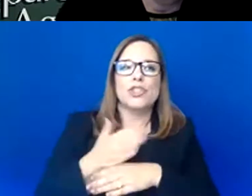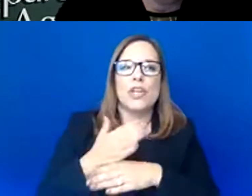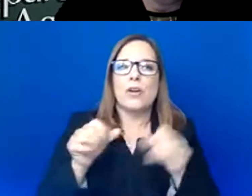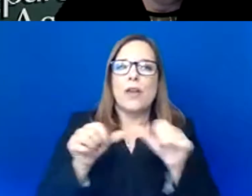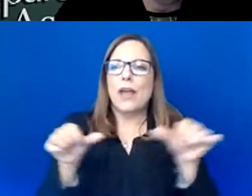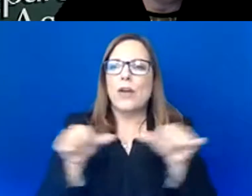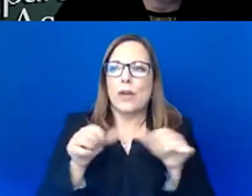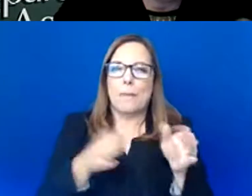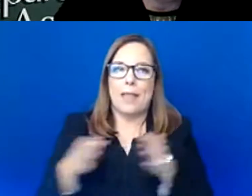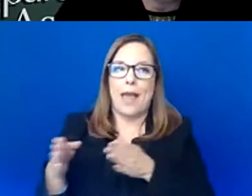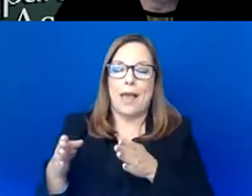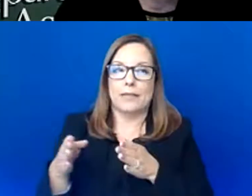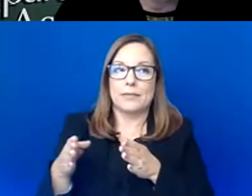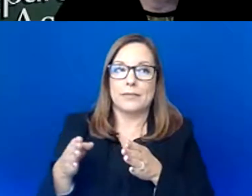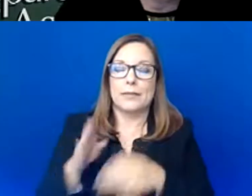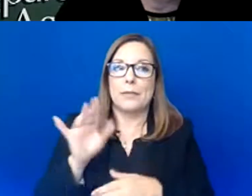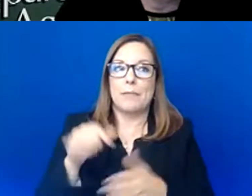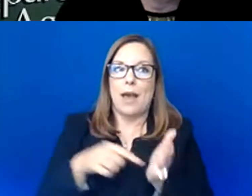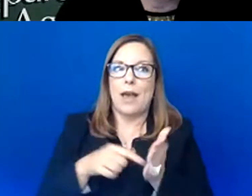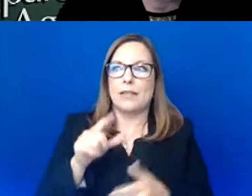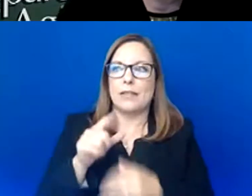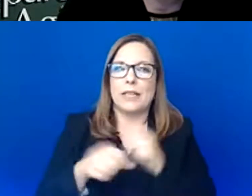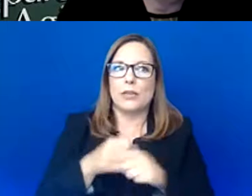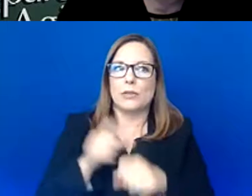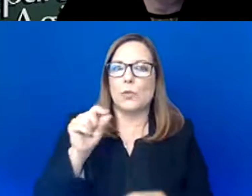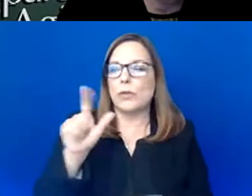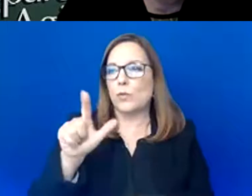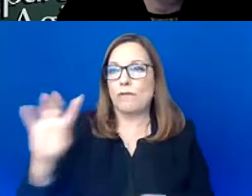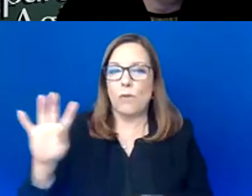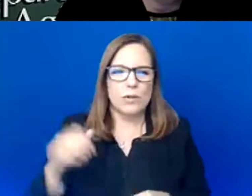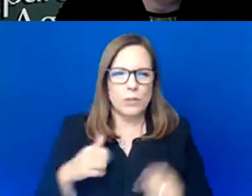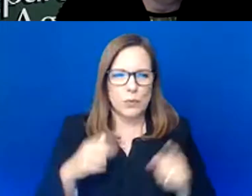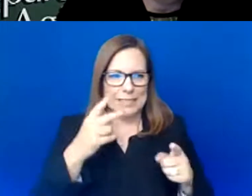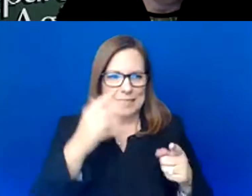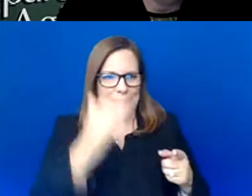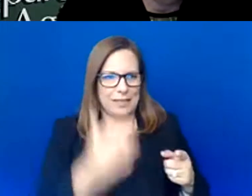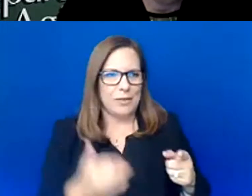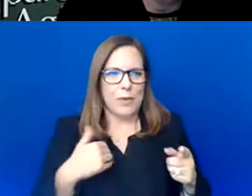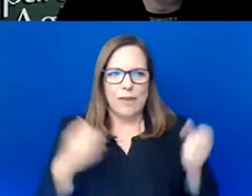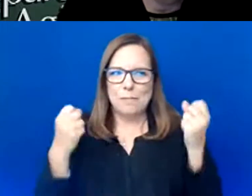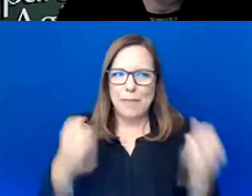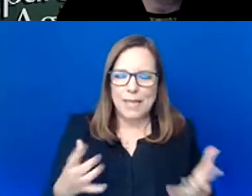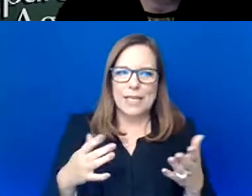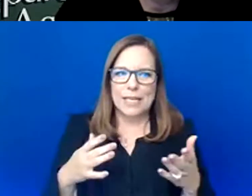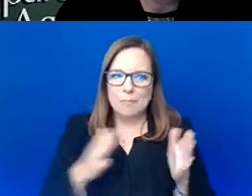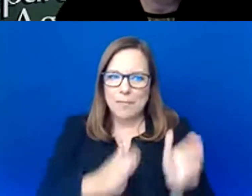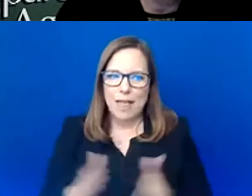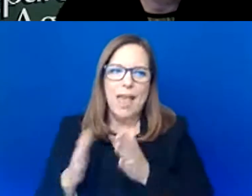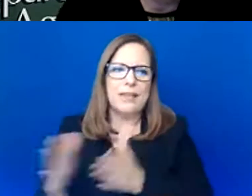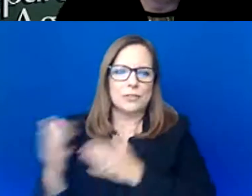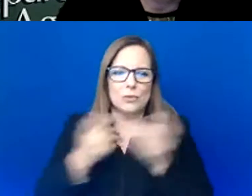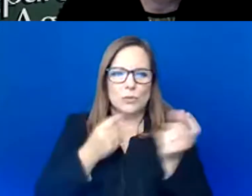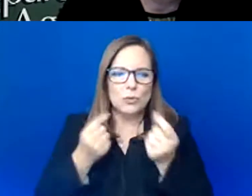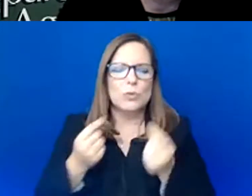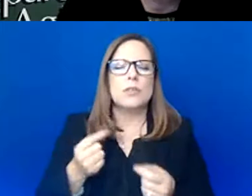2024. So you see, we have a lot of different initiatives in Los Angeles. We are working on the digital inclusiveness,